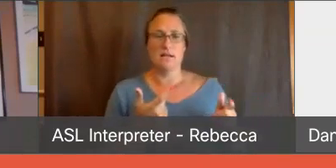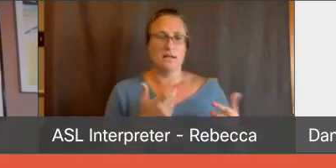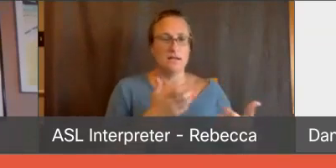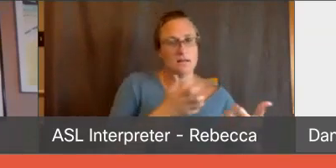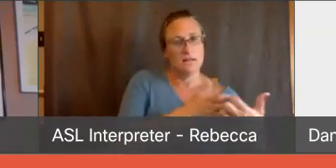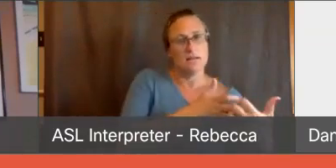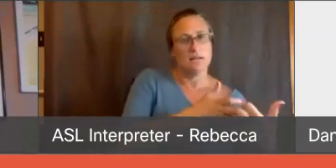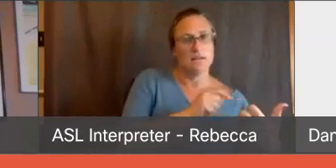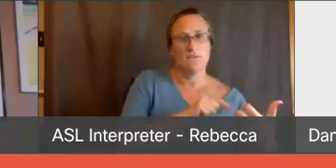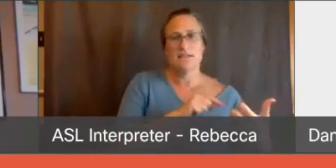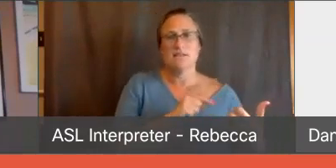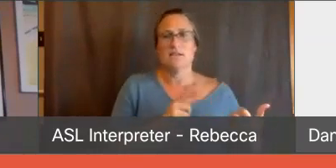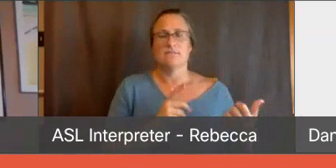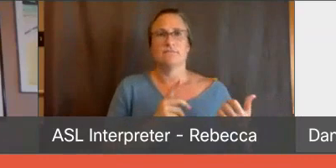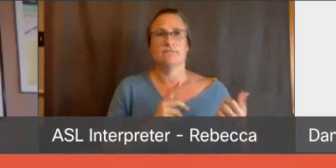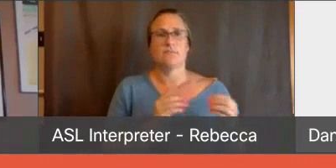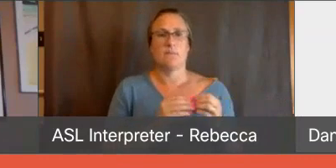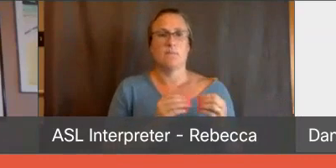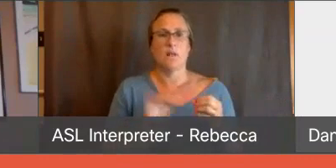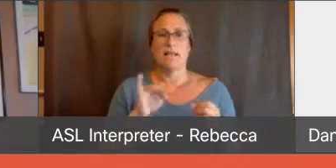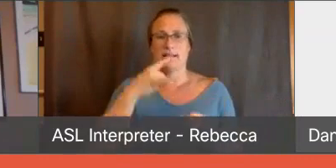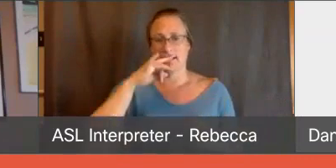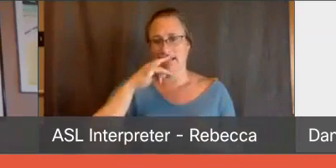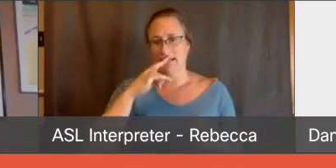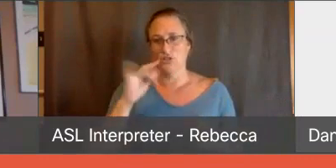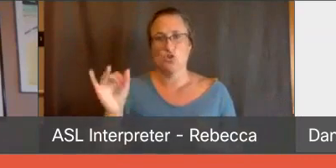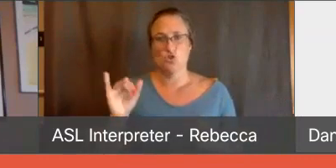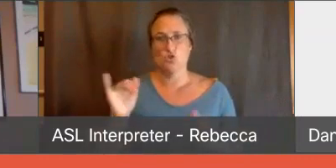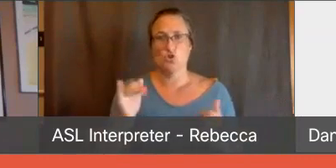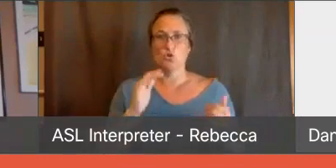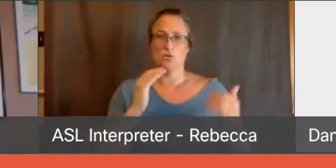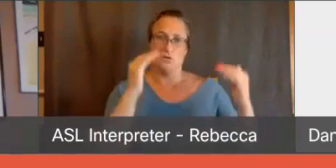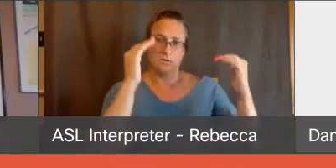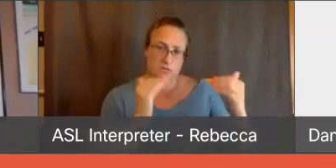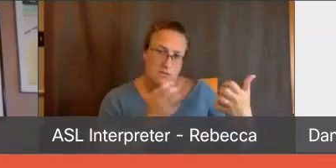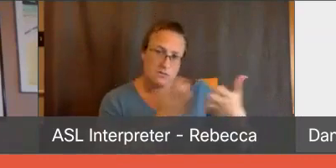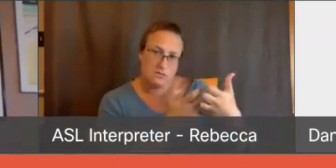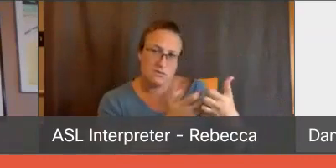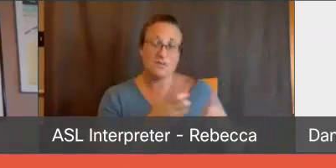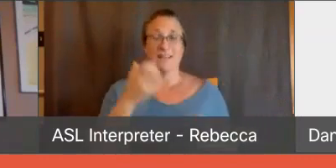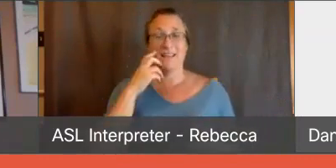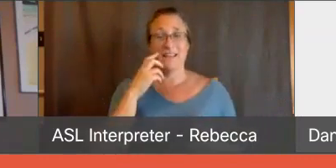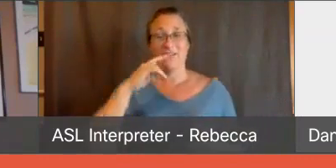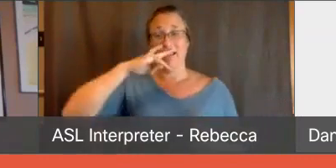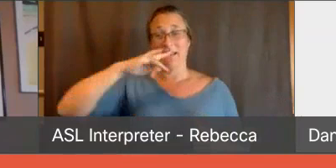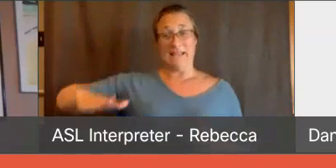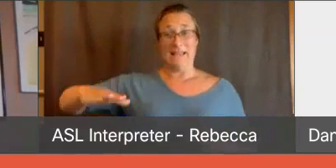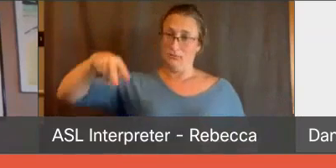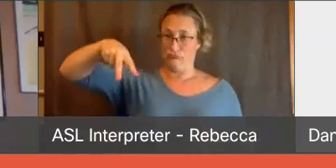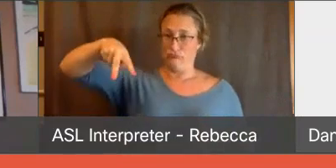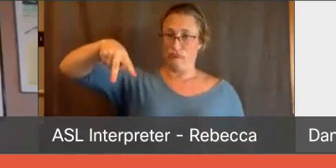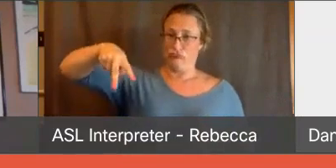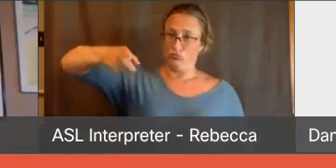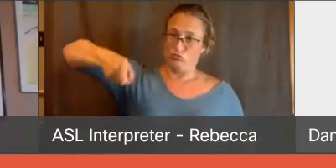is more, I think, about with kids. When I work with kids, is, standing up above a child is a pretty